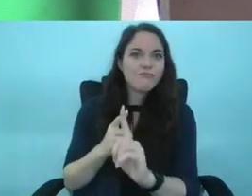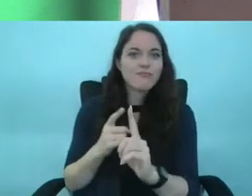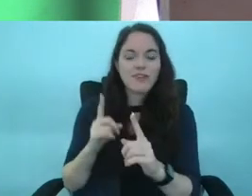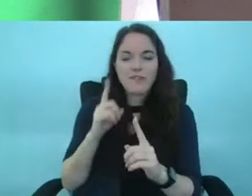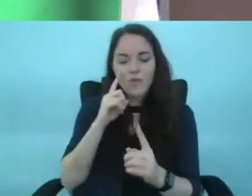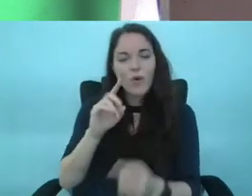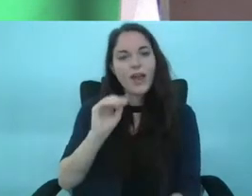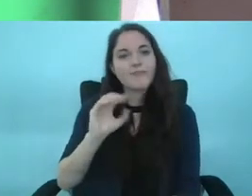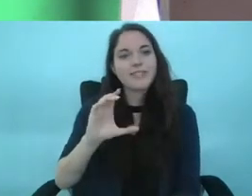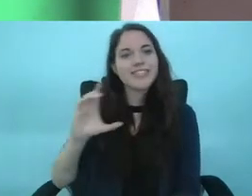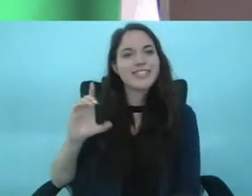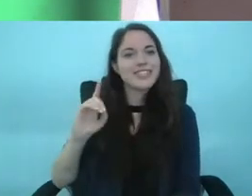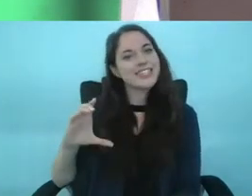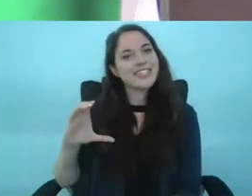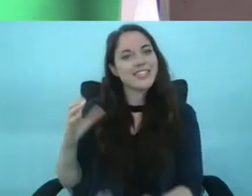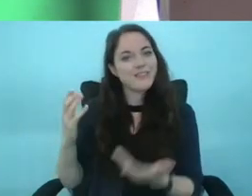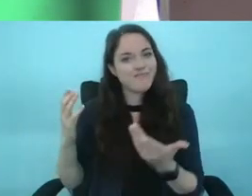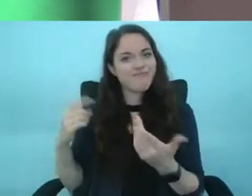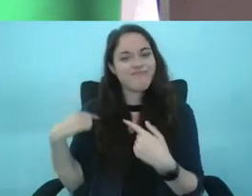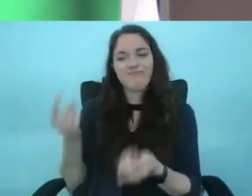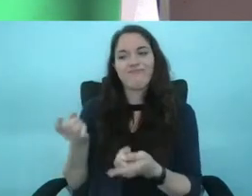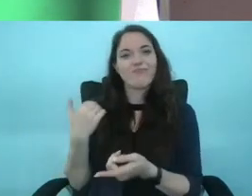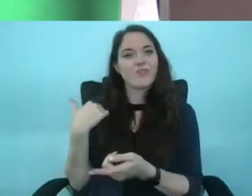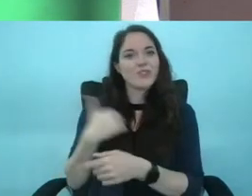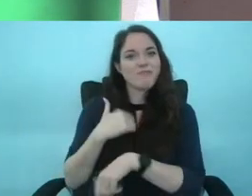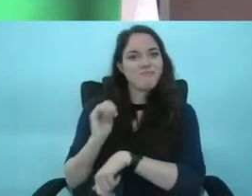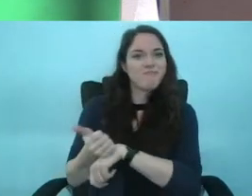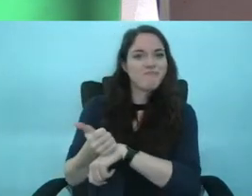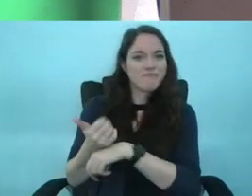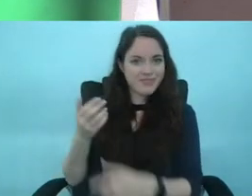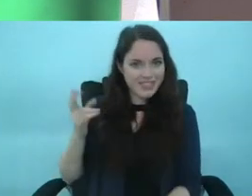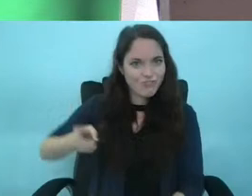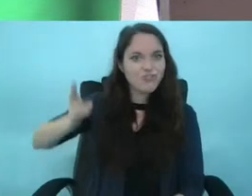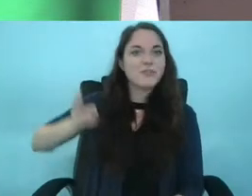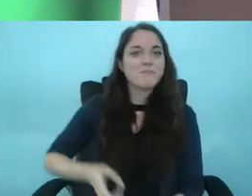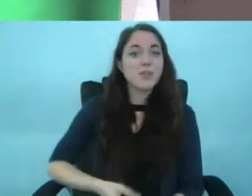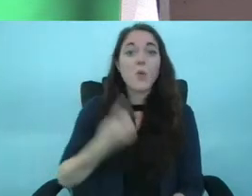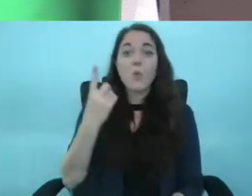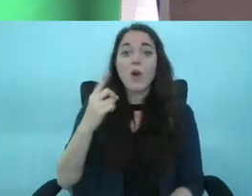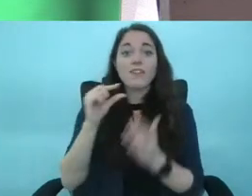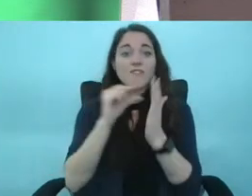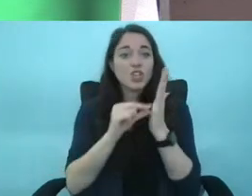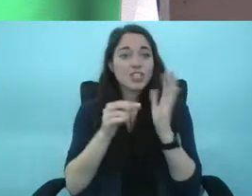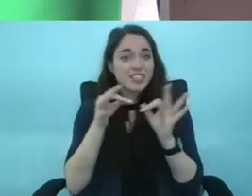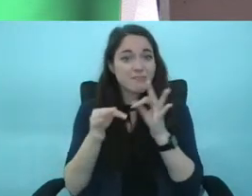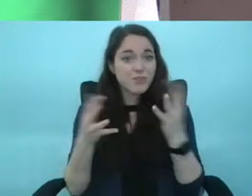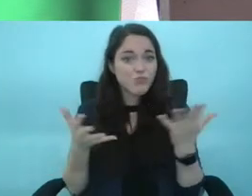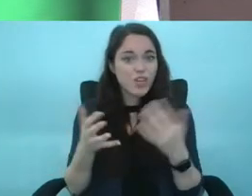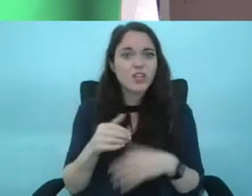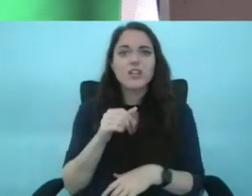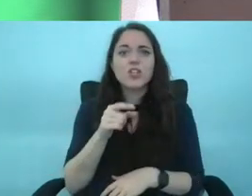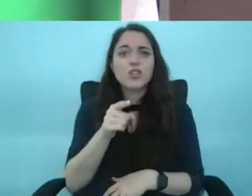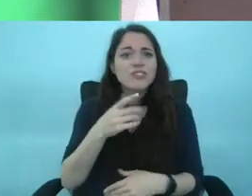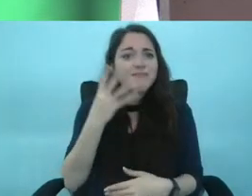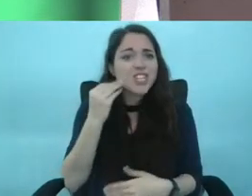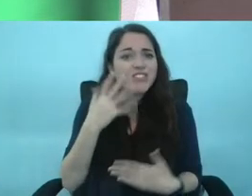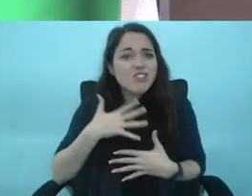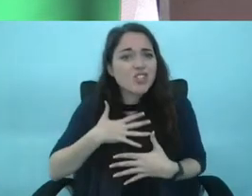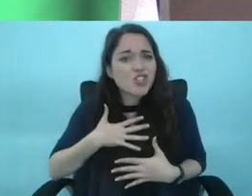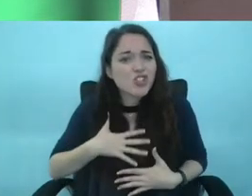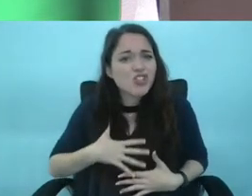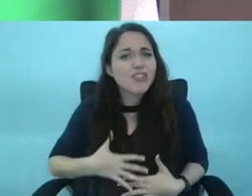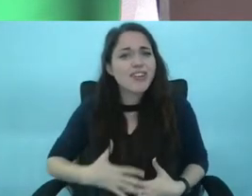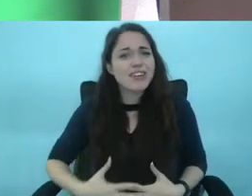history as well. One verse says, "Don't be discouraged when troubles come your way. God will